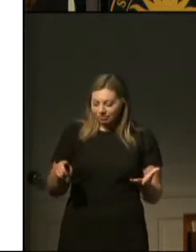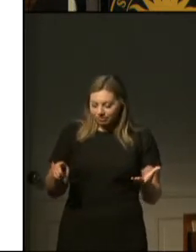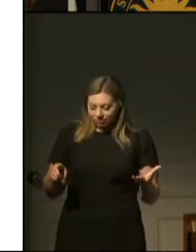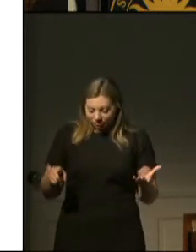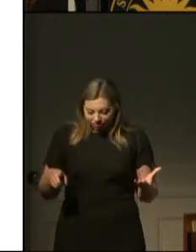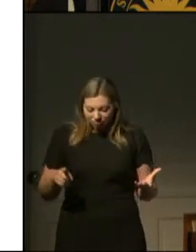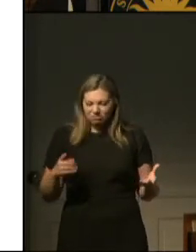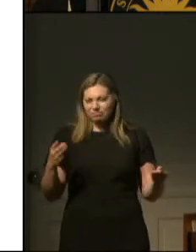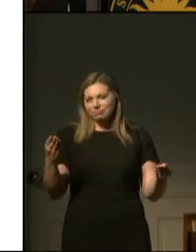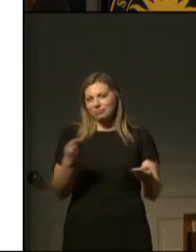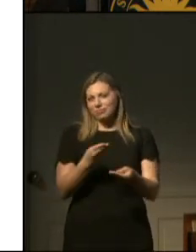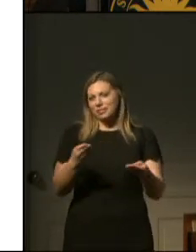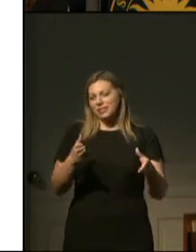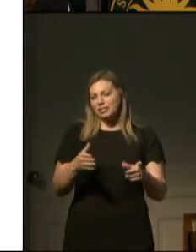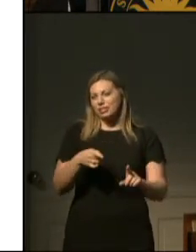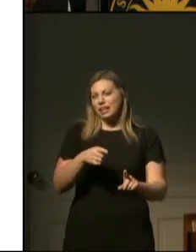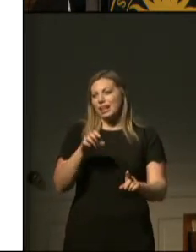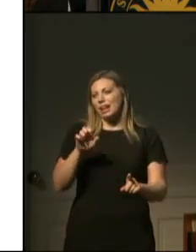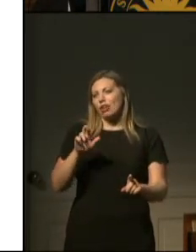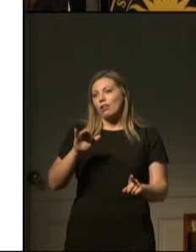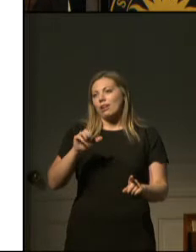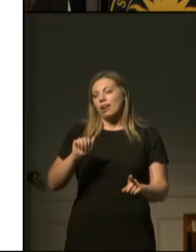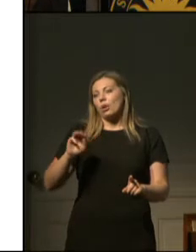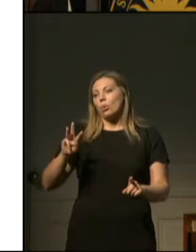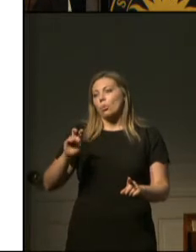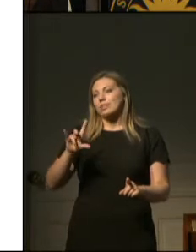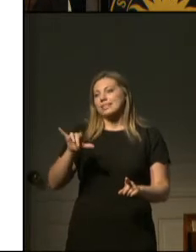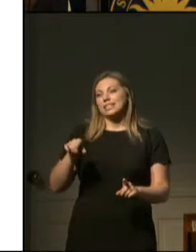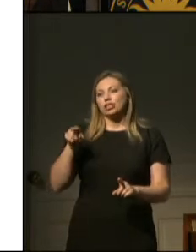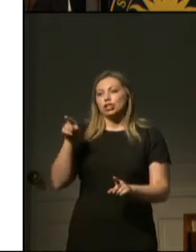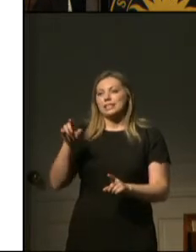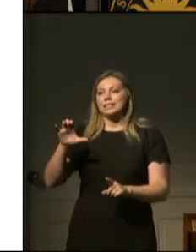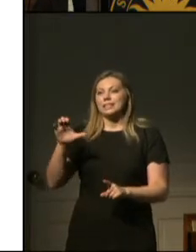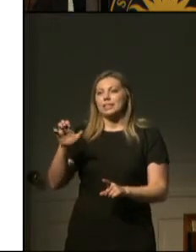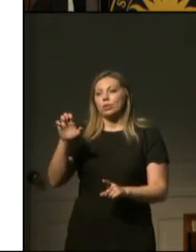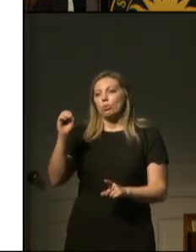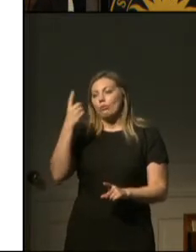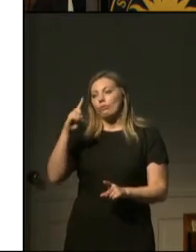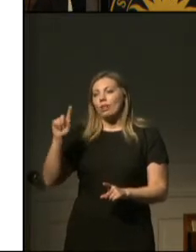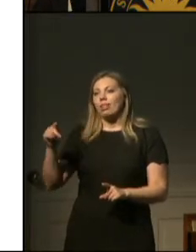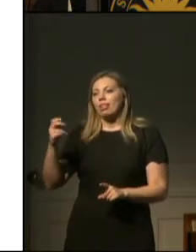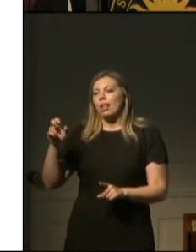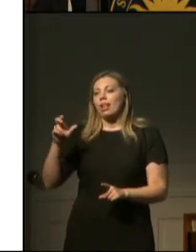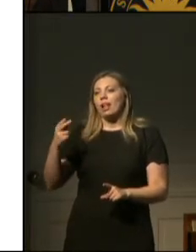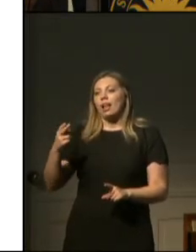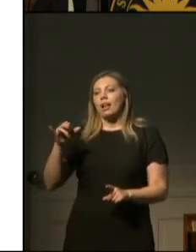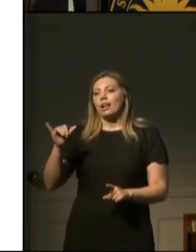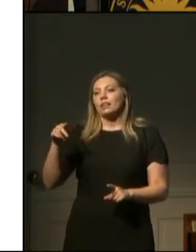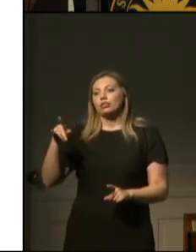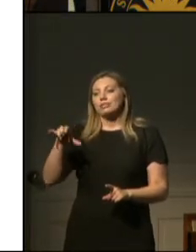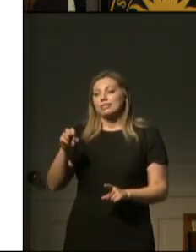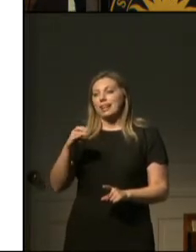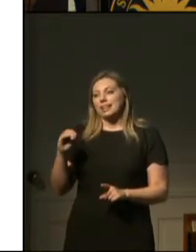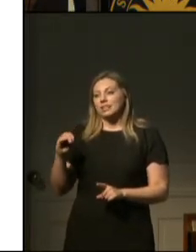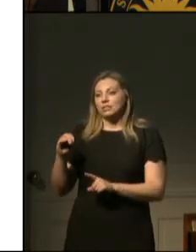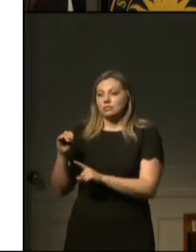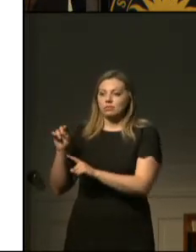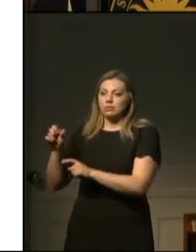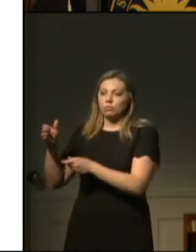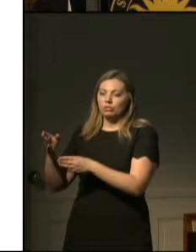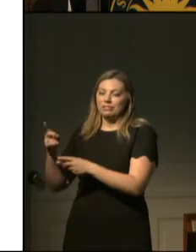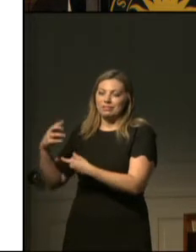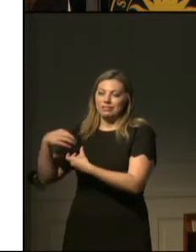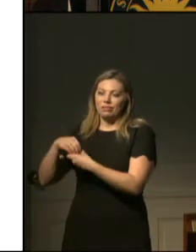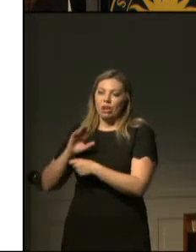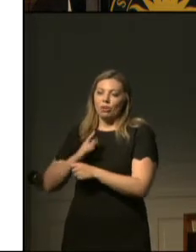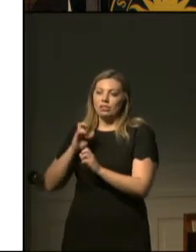the facilitators of that, so that was Erica Woolsey, who's CEO of the Hydrus, and Dave Greenberg, who's on our education team. They didn't say anything, right?